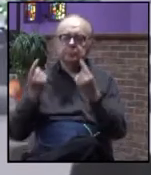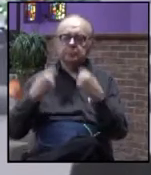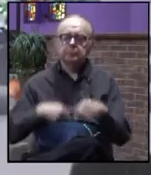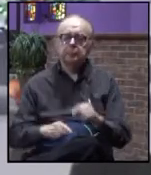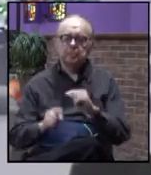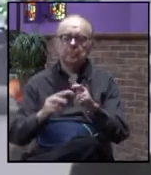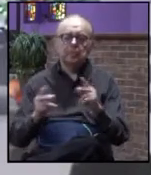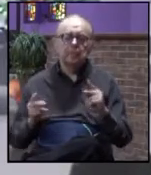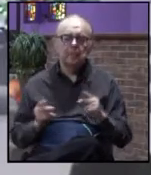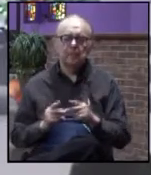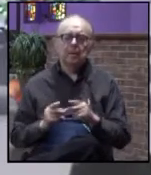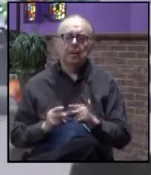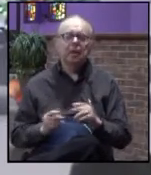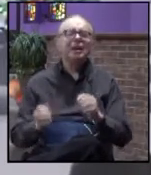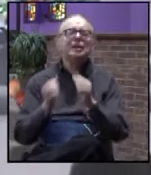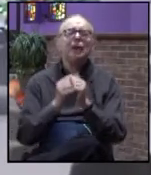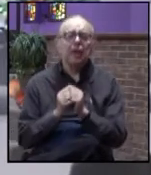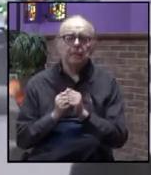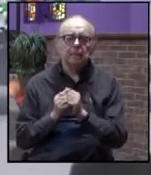this place together.